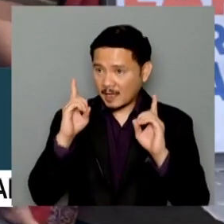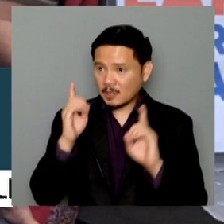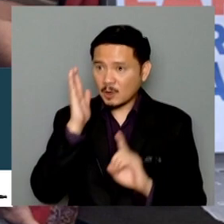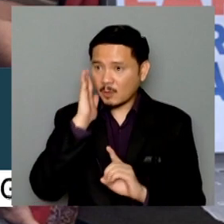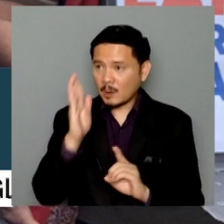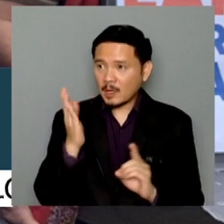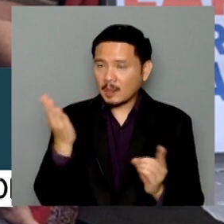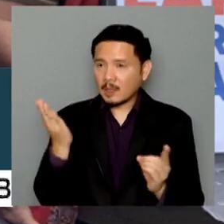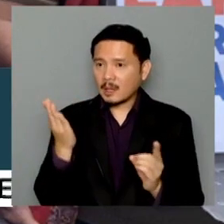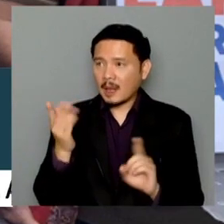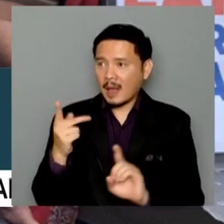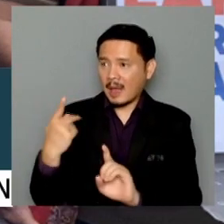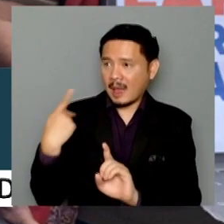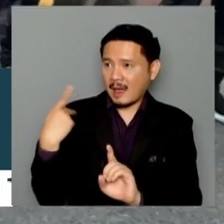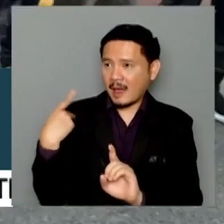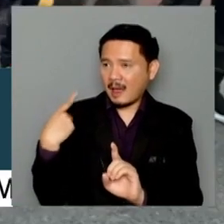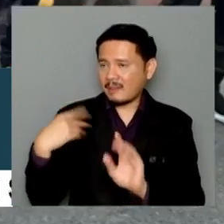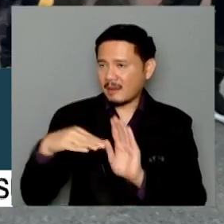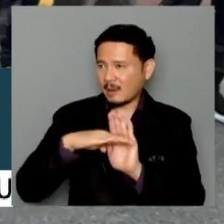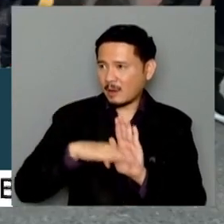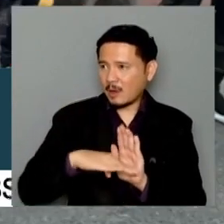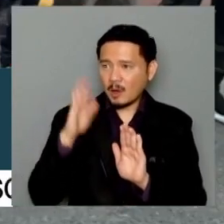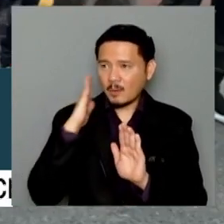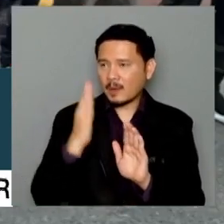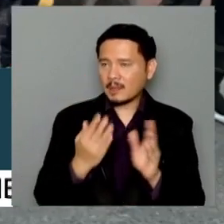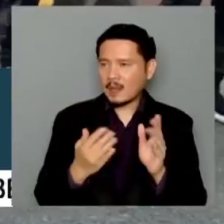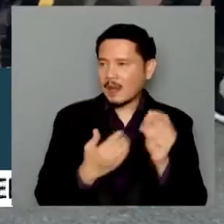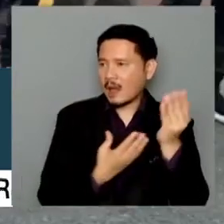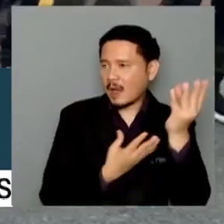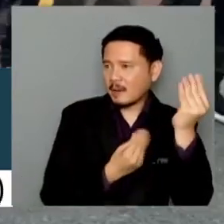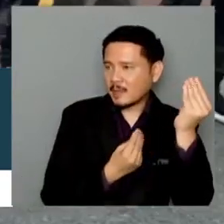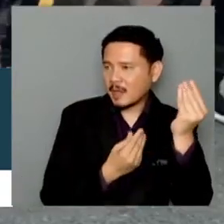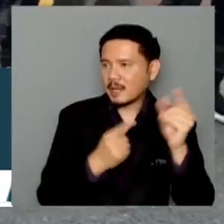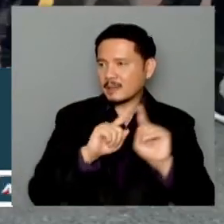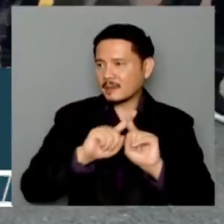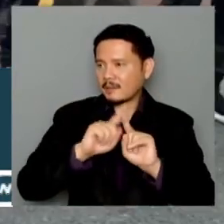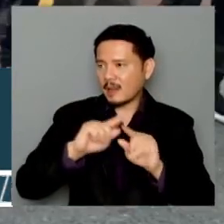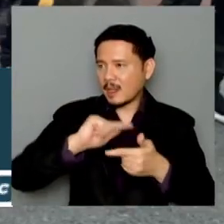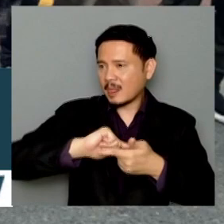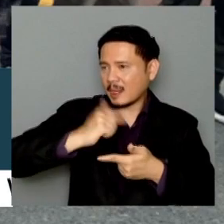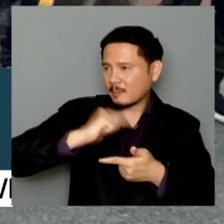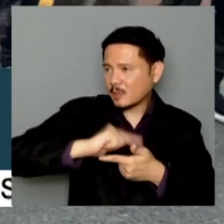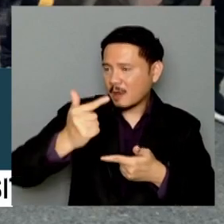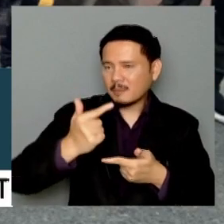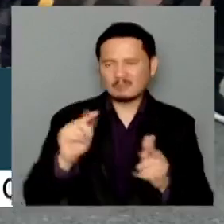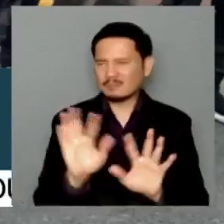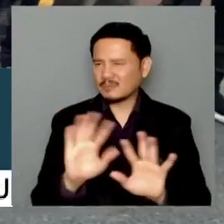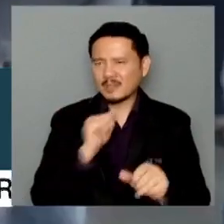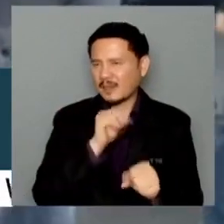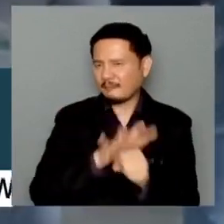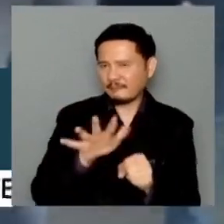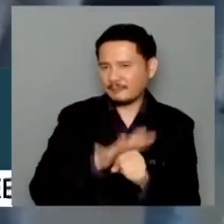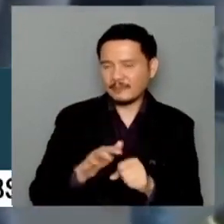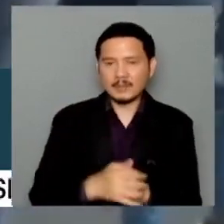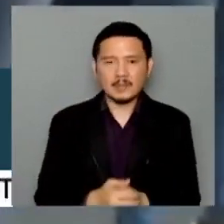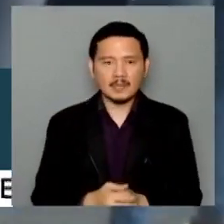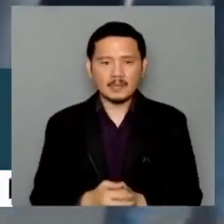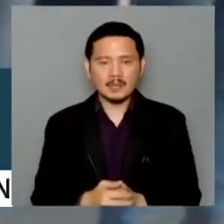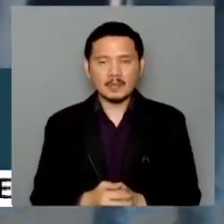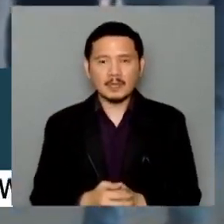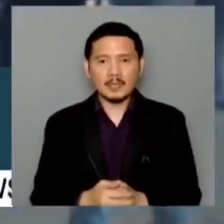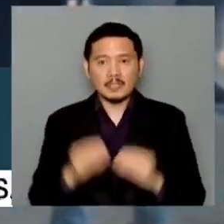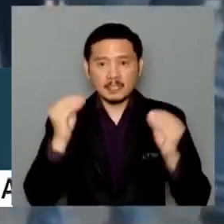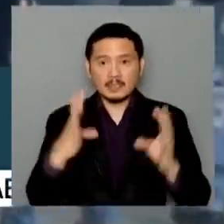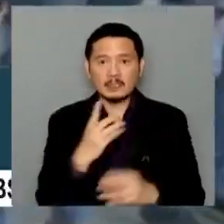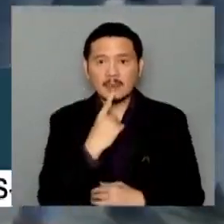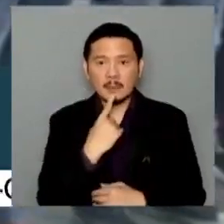the warranty clause to upgrade or replace the outdated laptops that were given to them. For the teachers, someone has to be accountable for